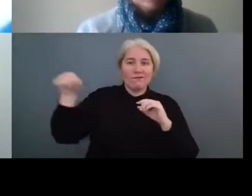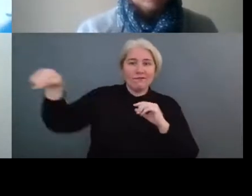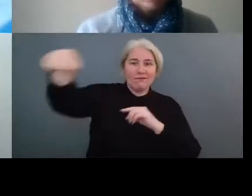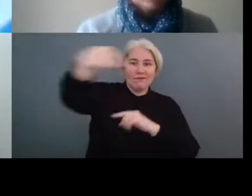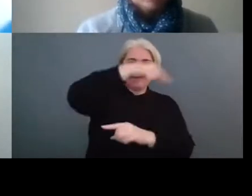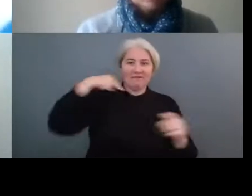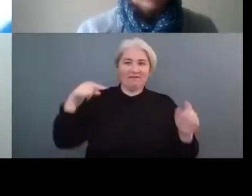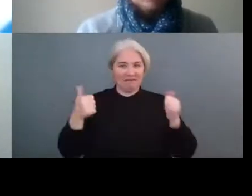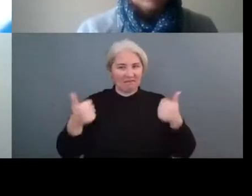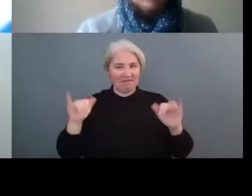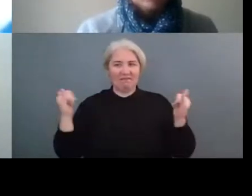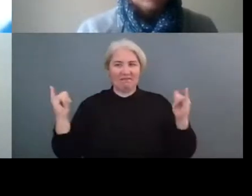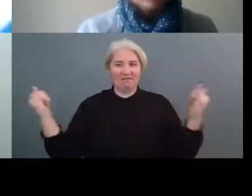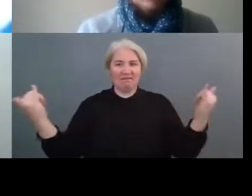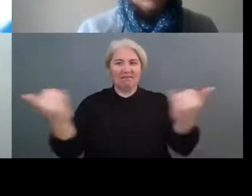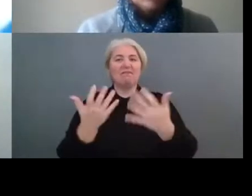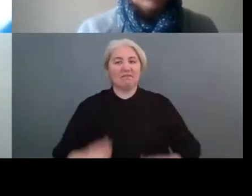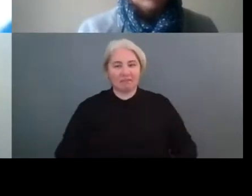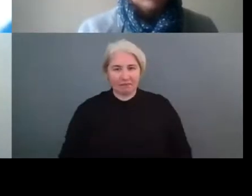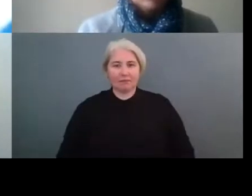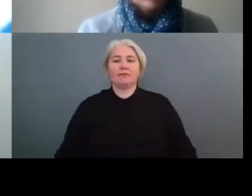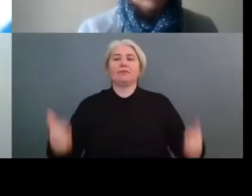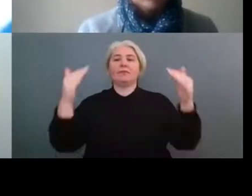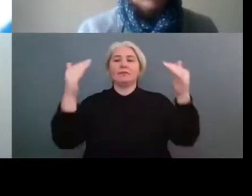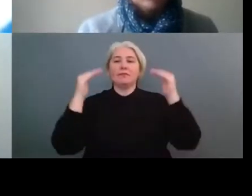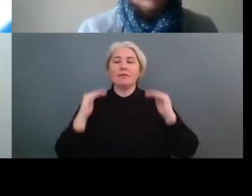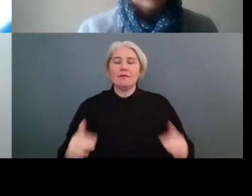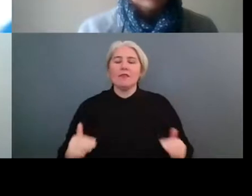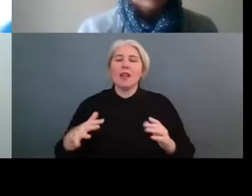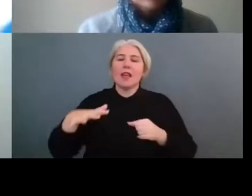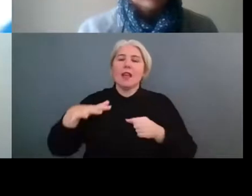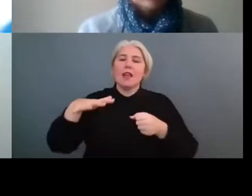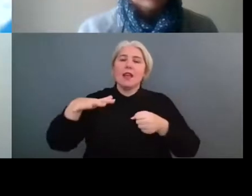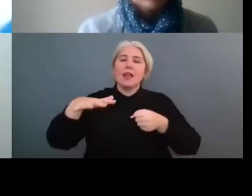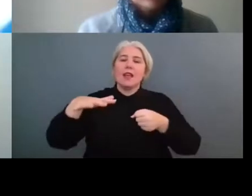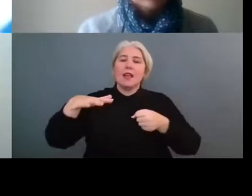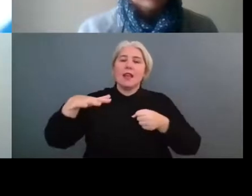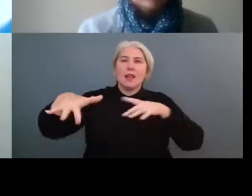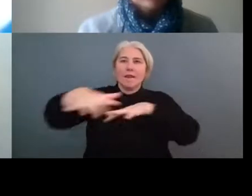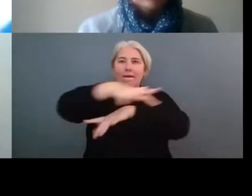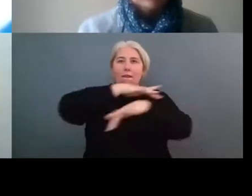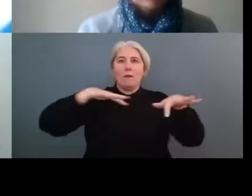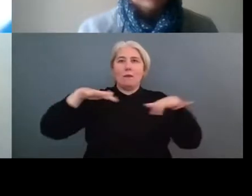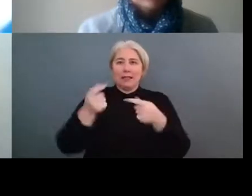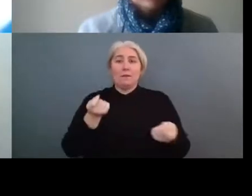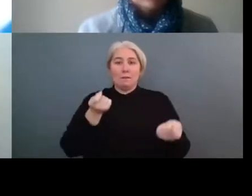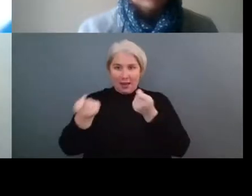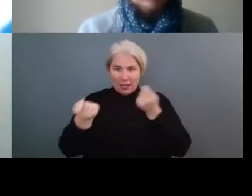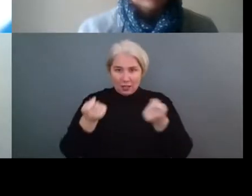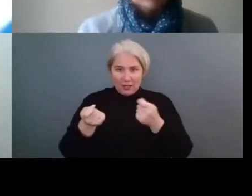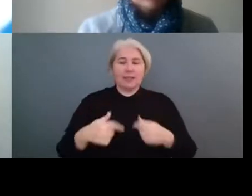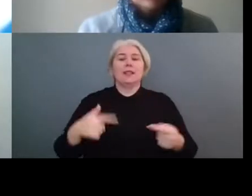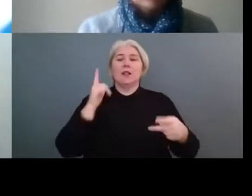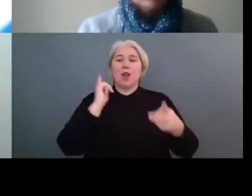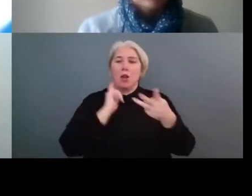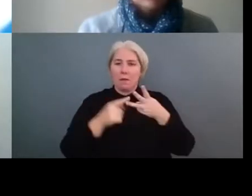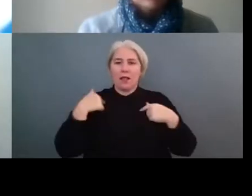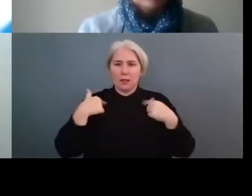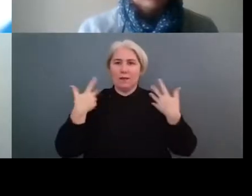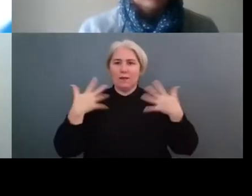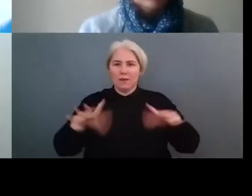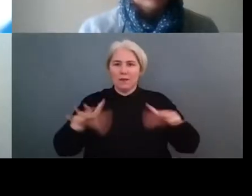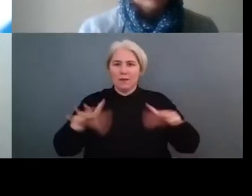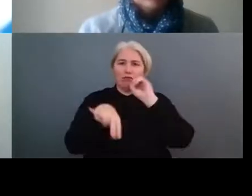environmental management. And we organized with Sant'Anna different webinars just to improve